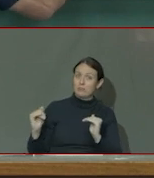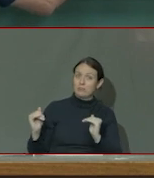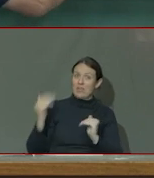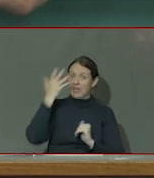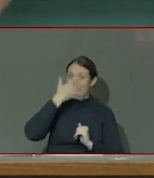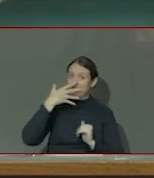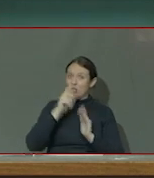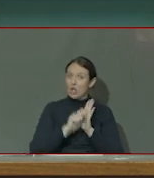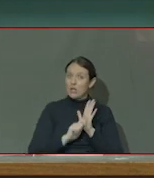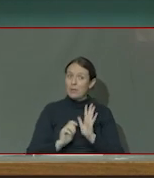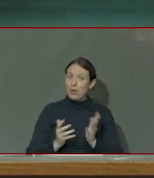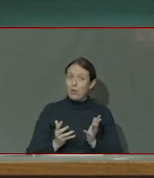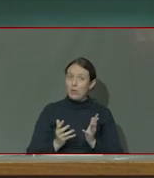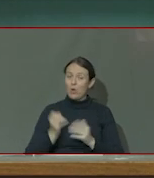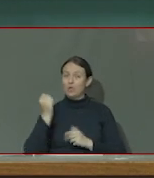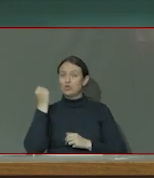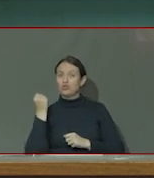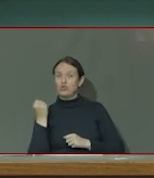the phenotype?